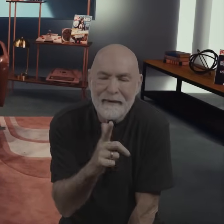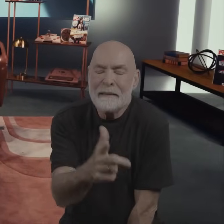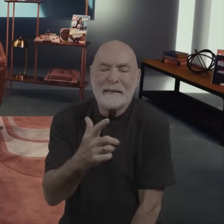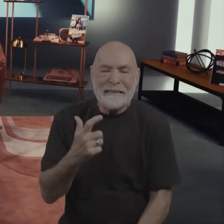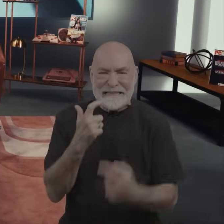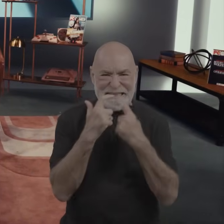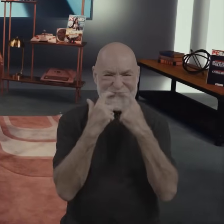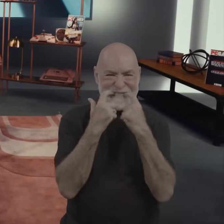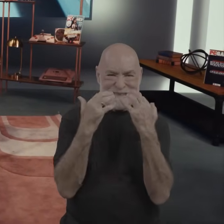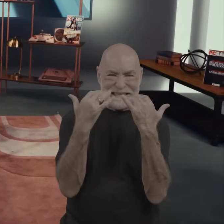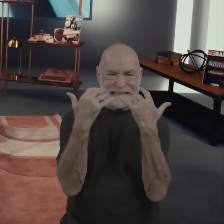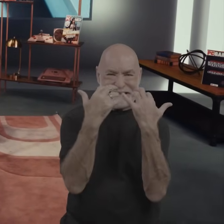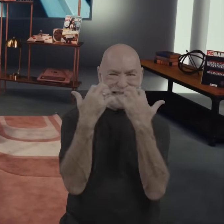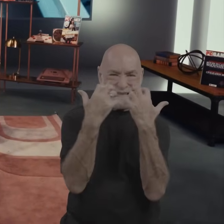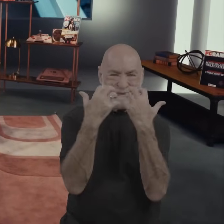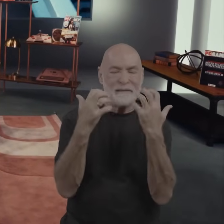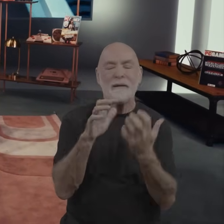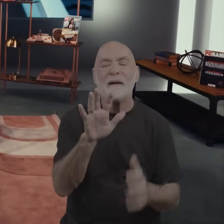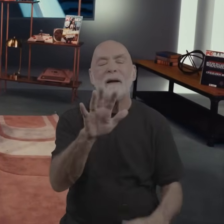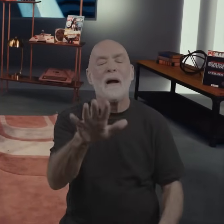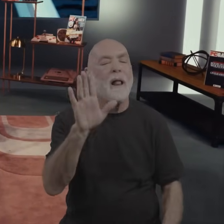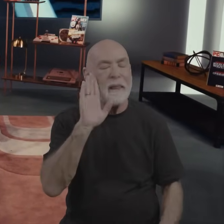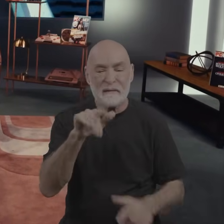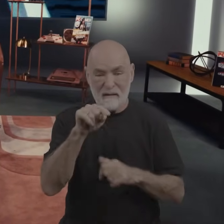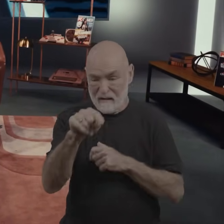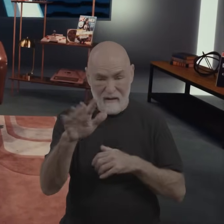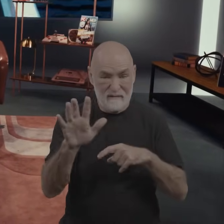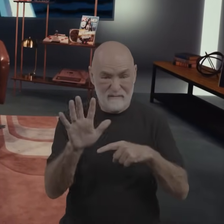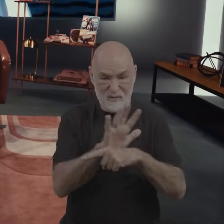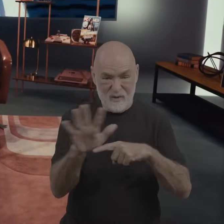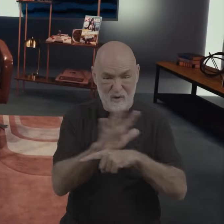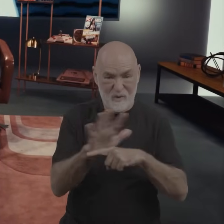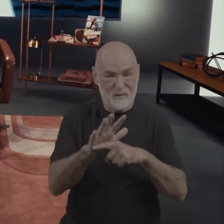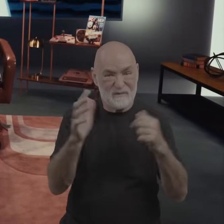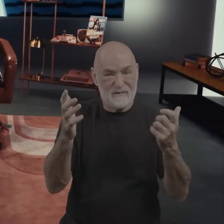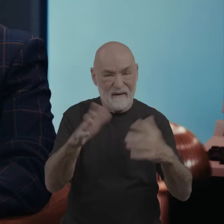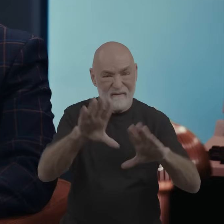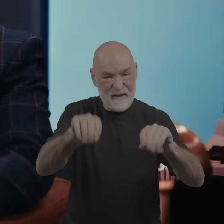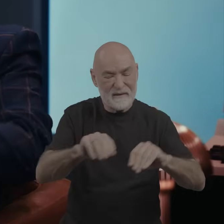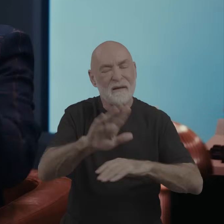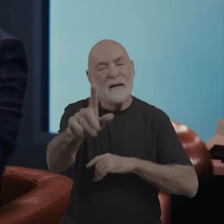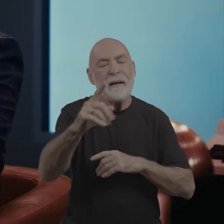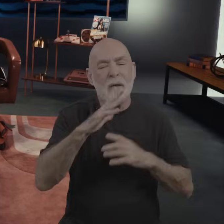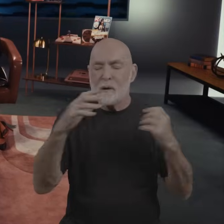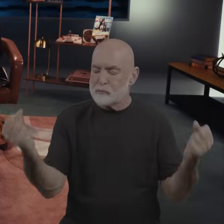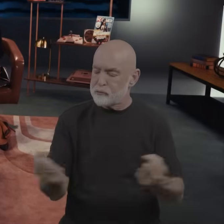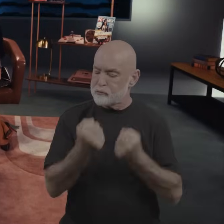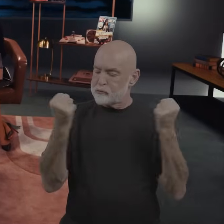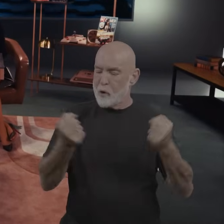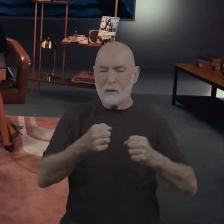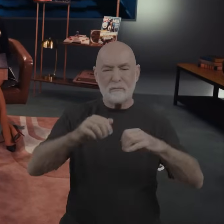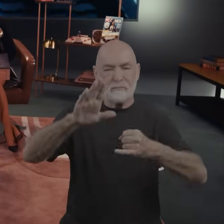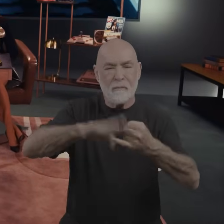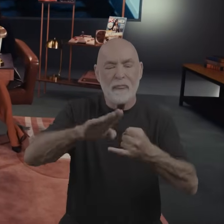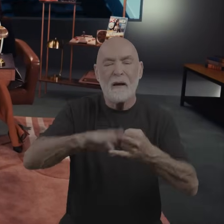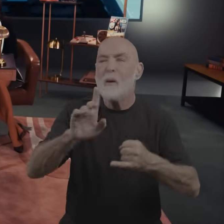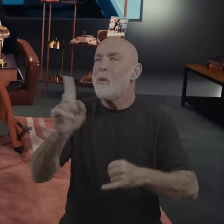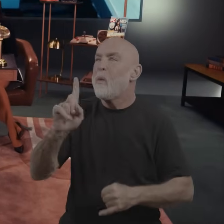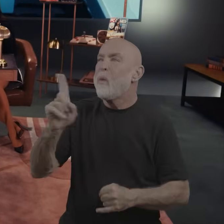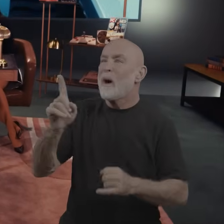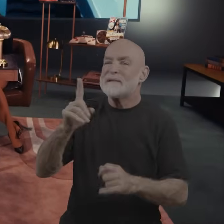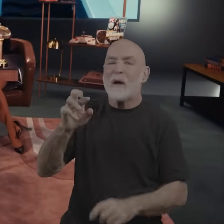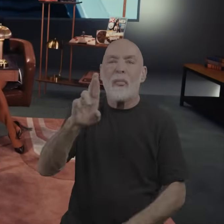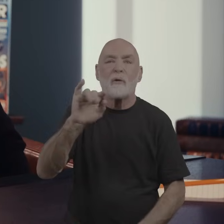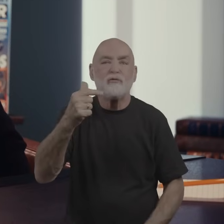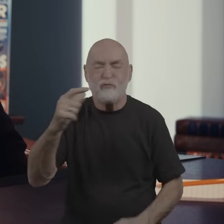Yeah, I feel it in my teeth. God, same. But okay, listen. The show's almost done, so let's finish strong and agree to stop messing with whatever